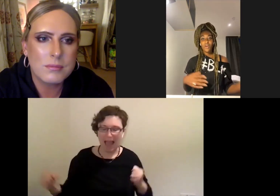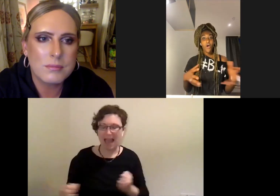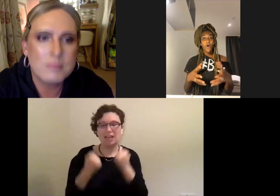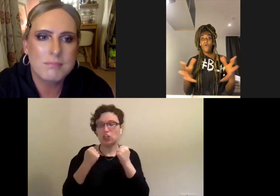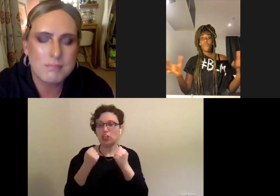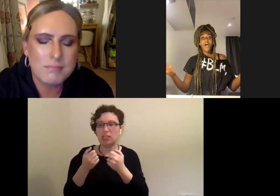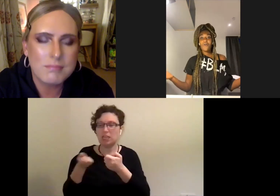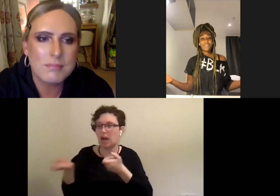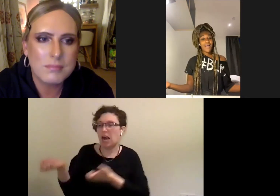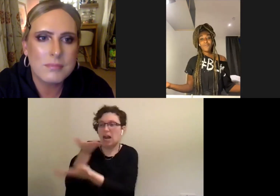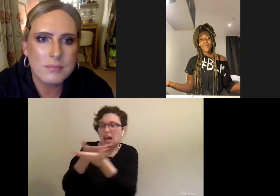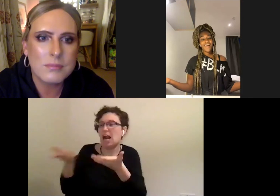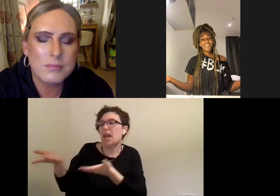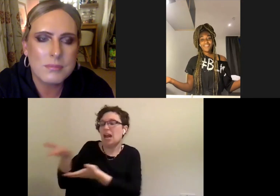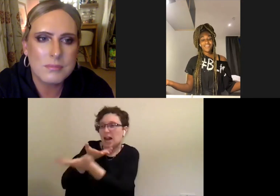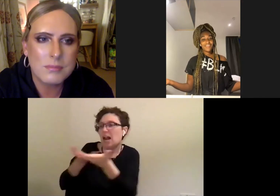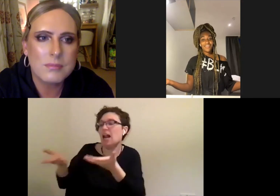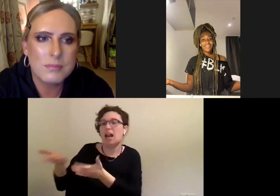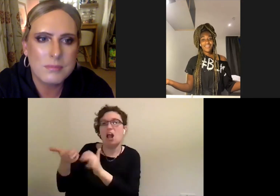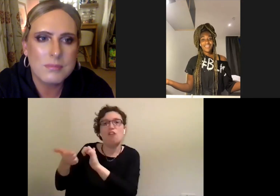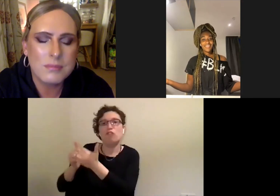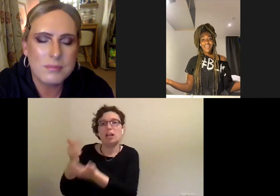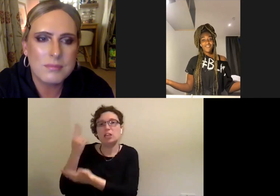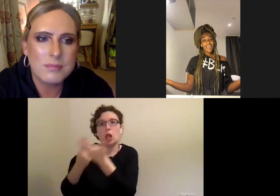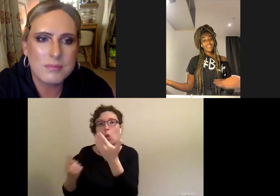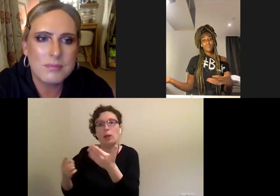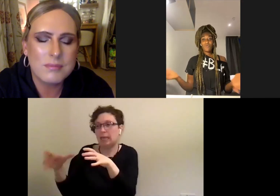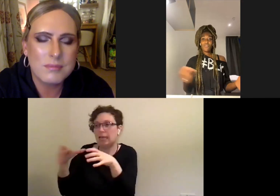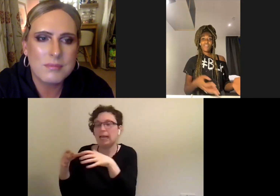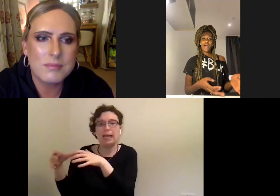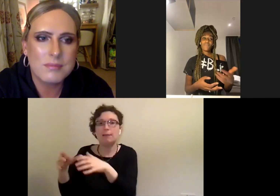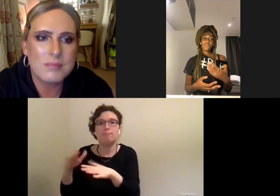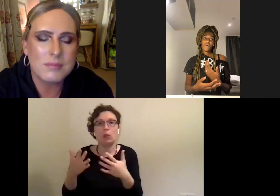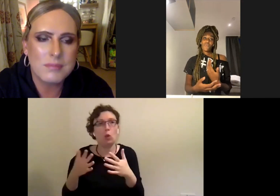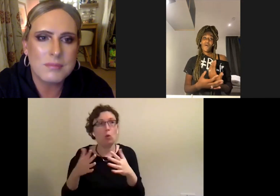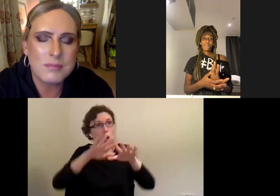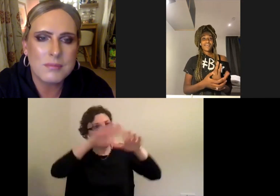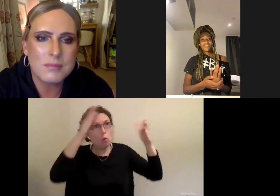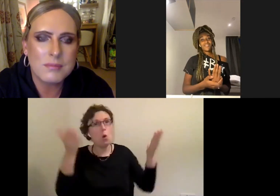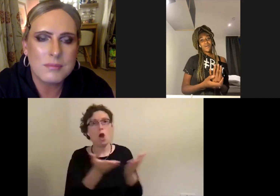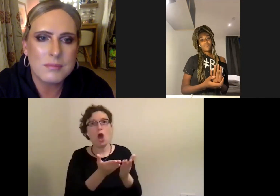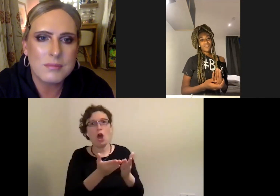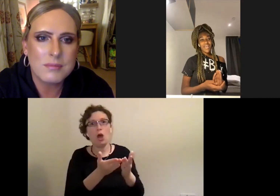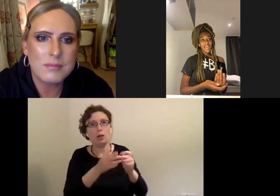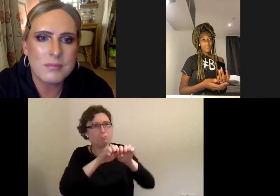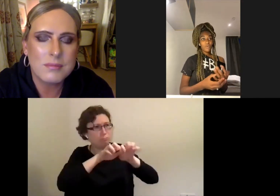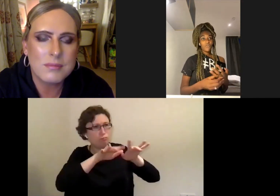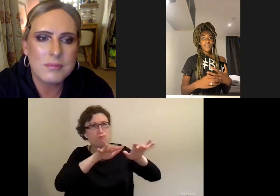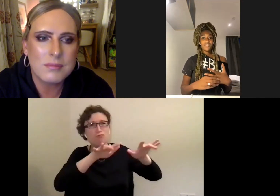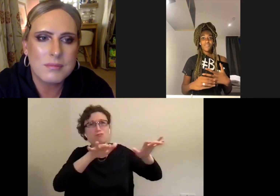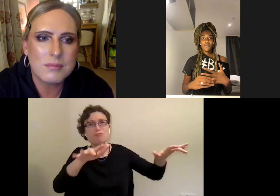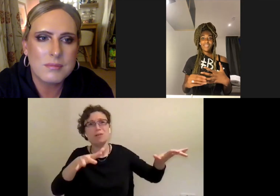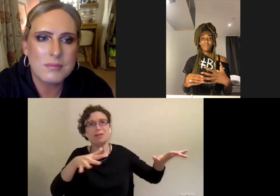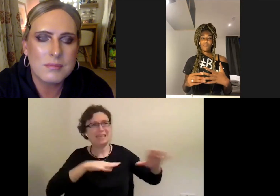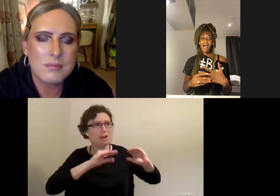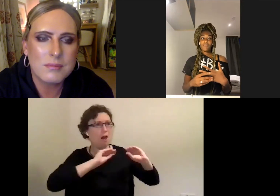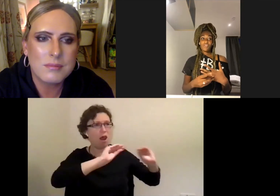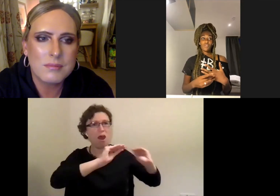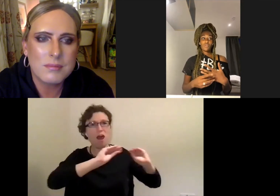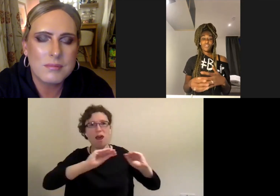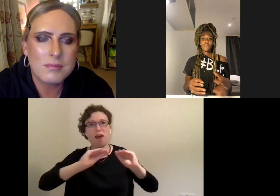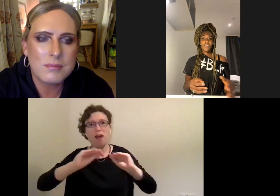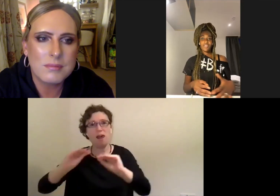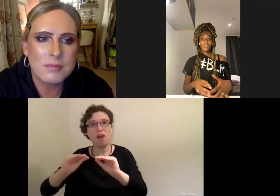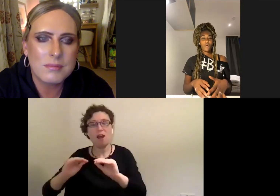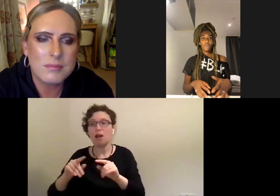when there's a whole world out there that needs educating more than that one person. So I'm not saying I'm not friends of them anymore, but I'm